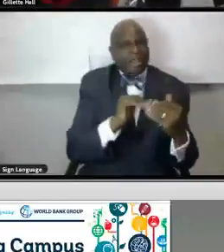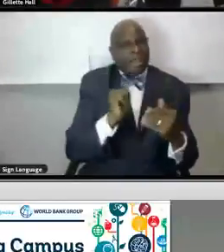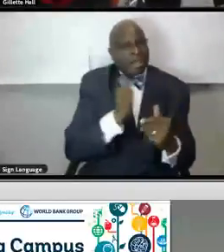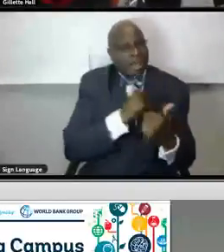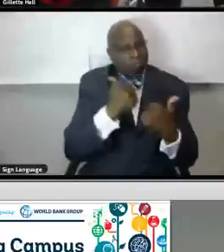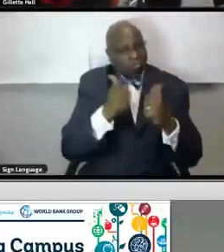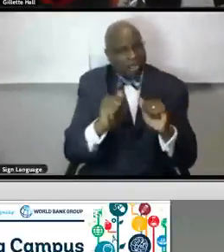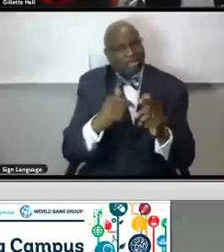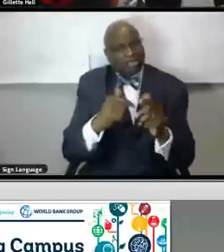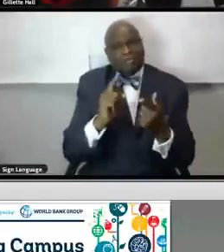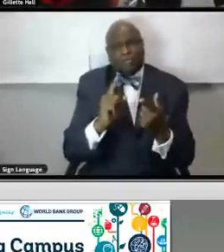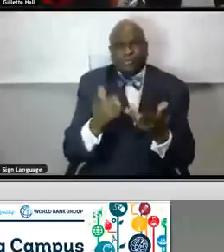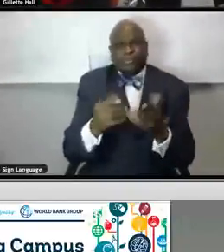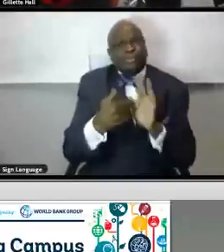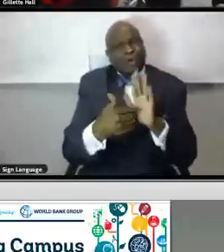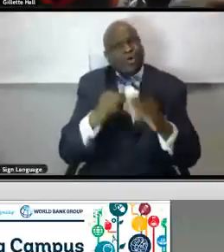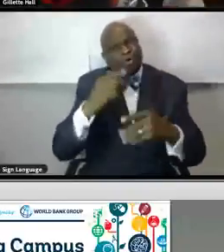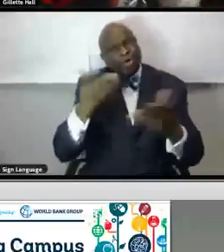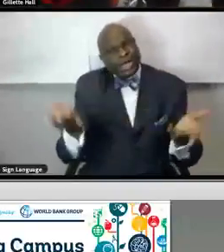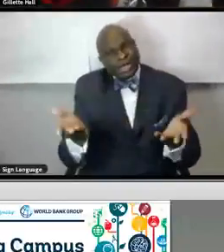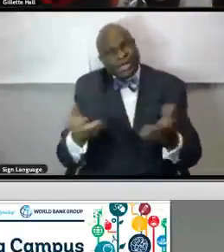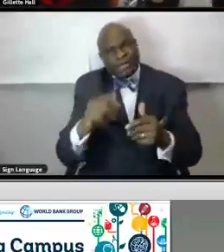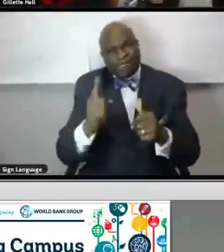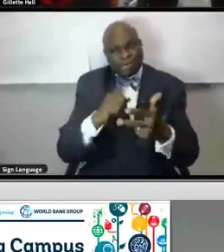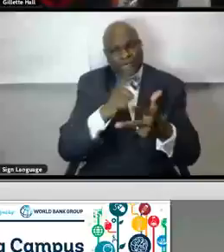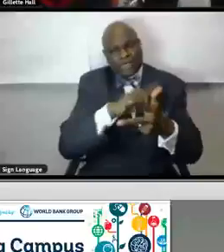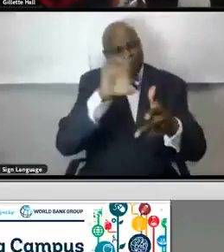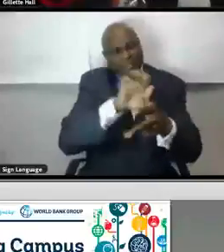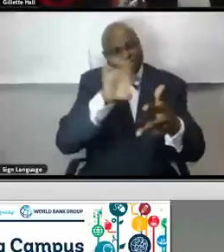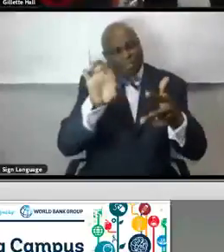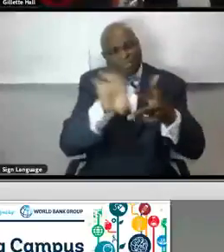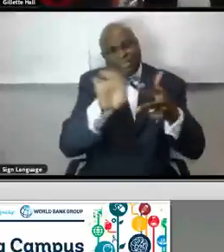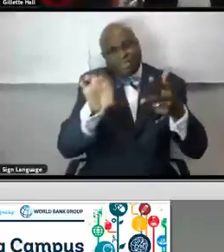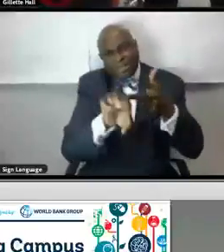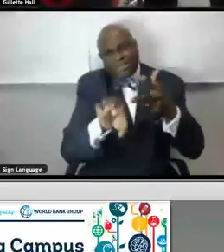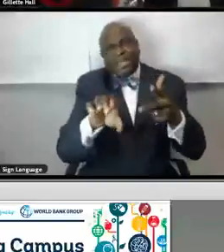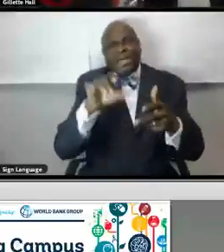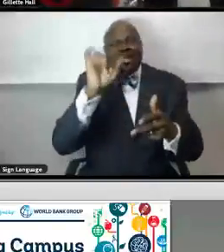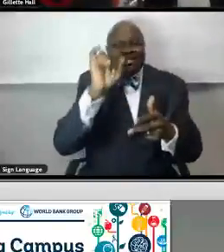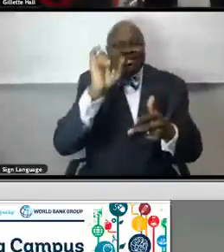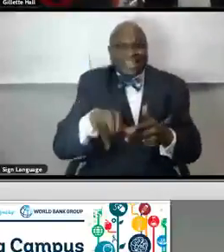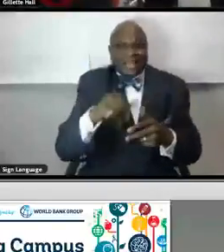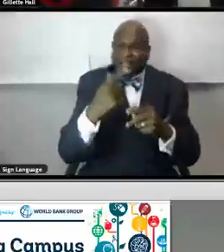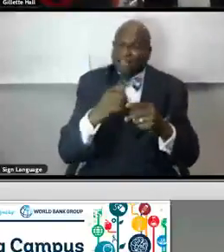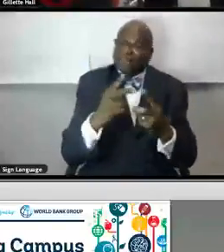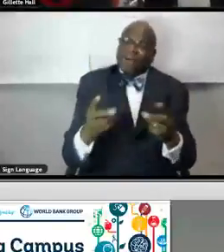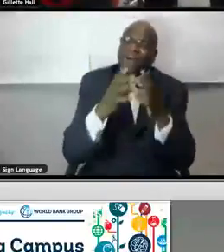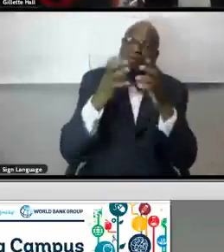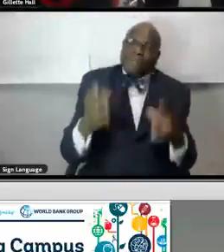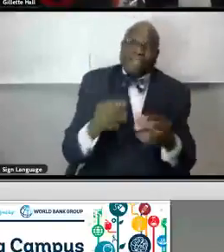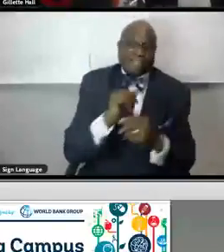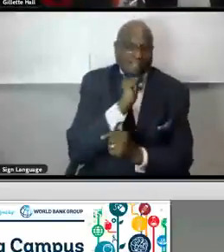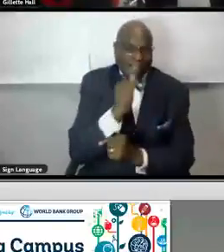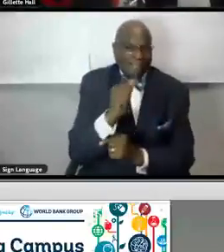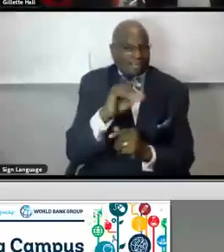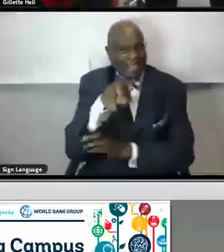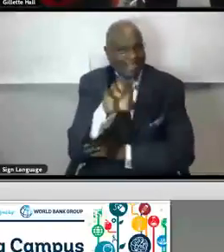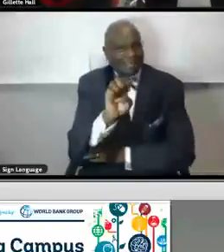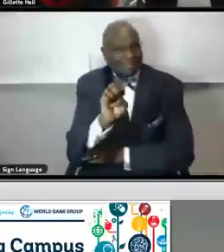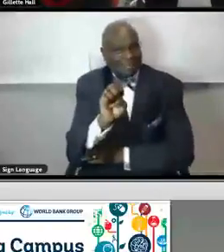attempting to put on the table with the first 3 photos I showed is that this is very much not the